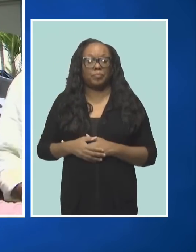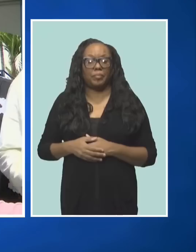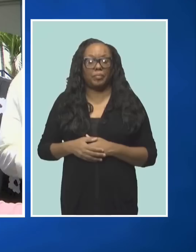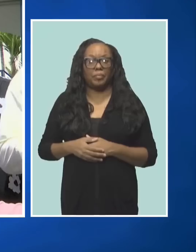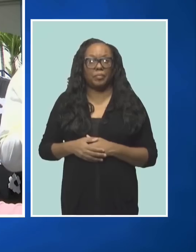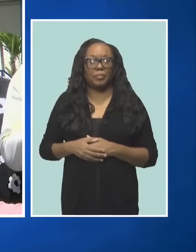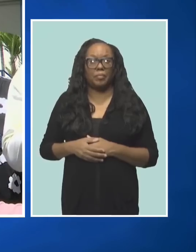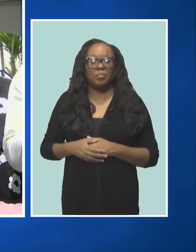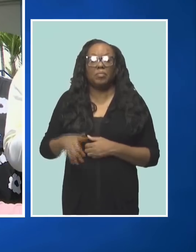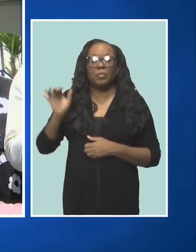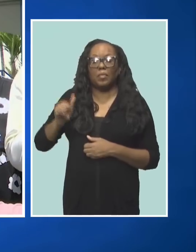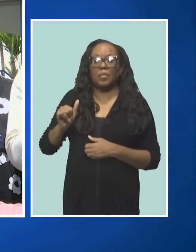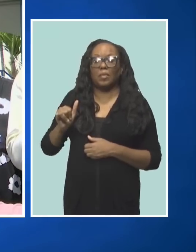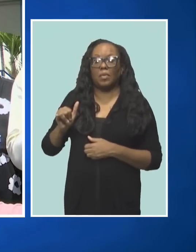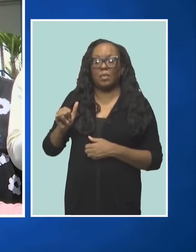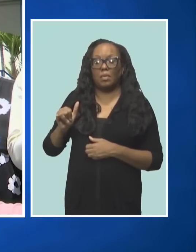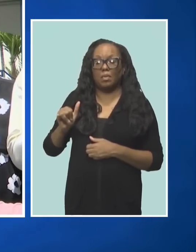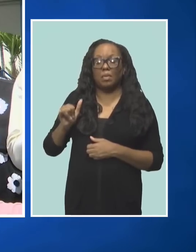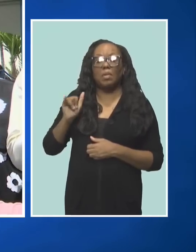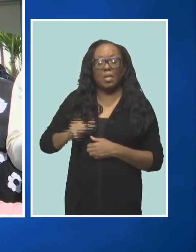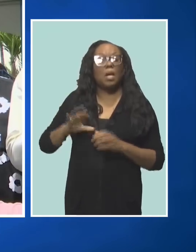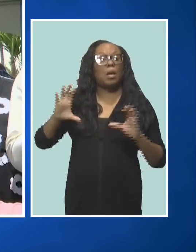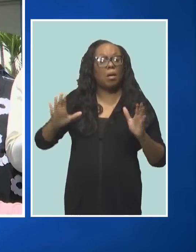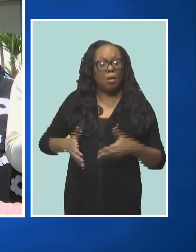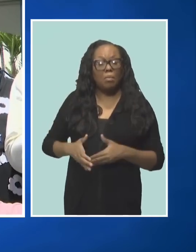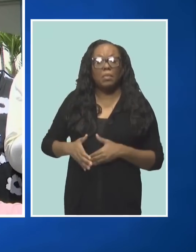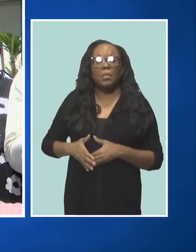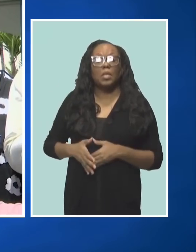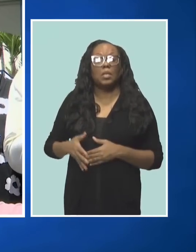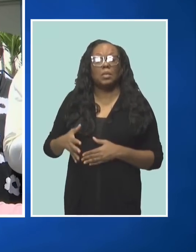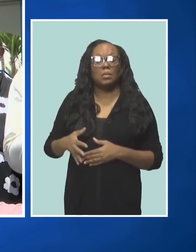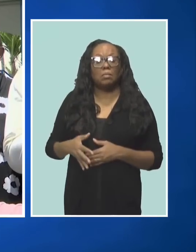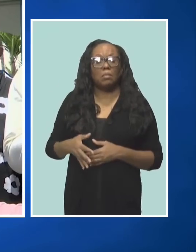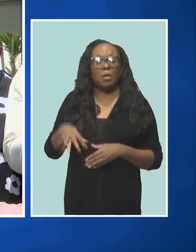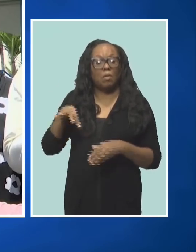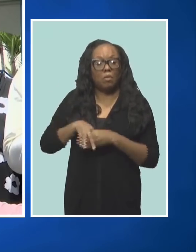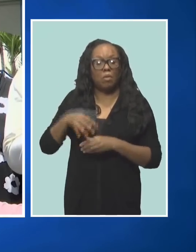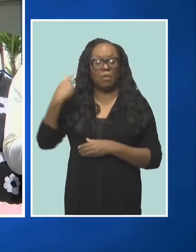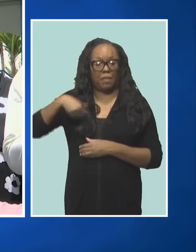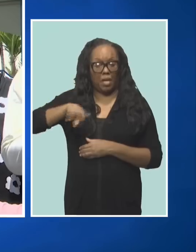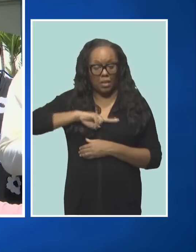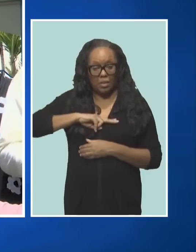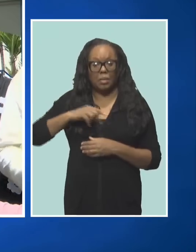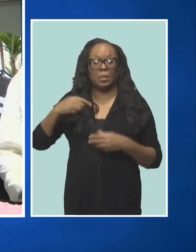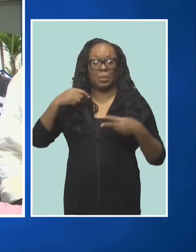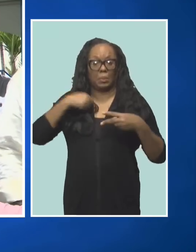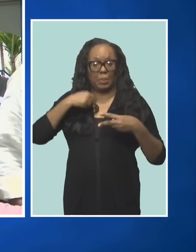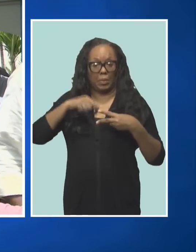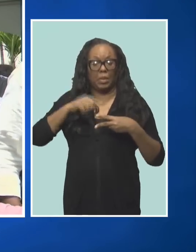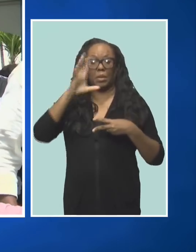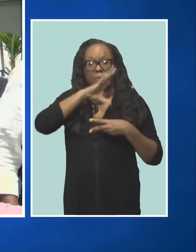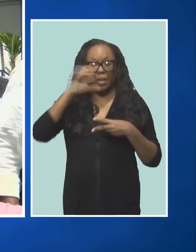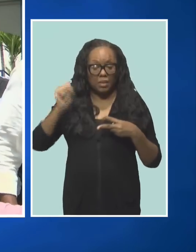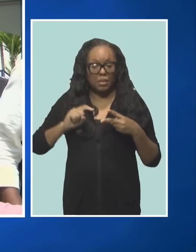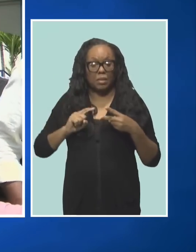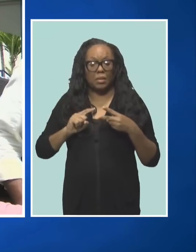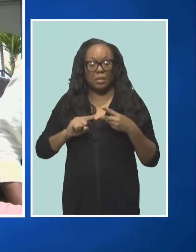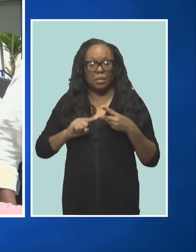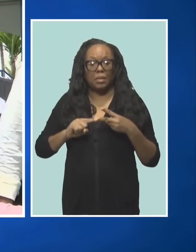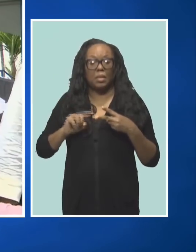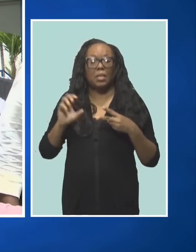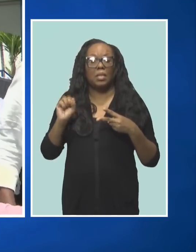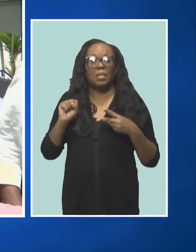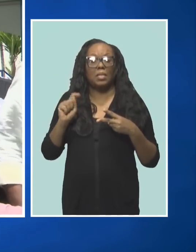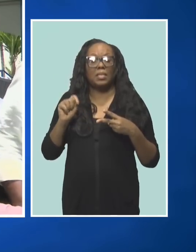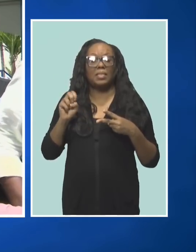and myself were the duly elected President and General Secretary of this party, and any